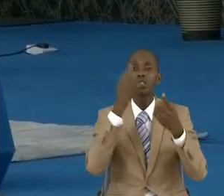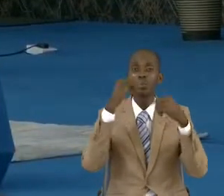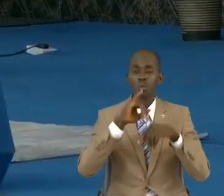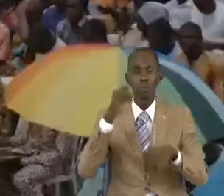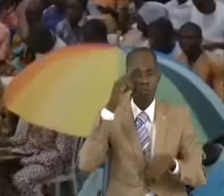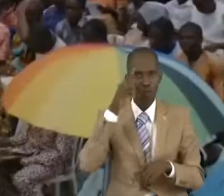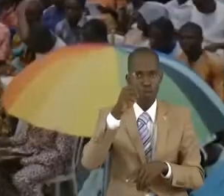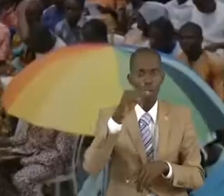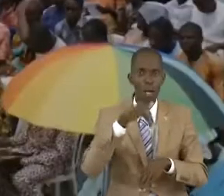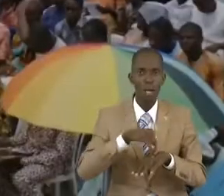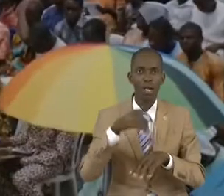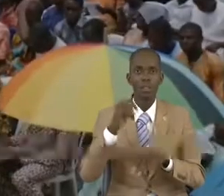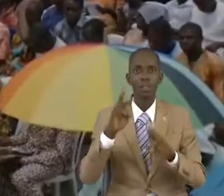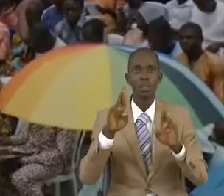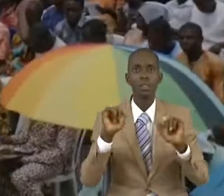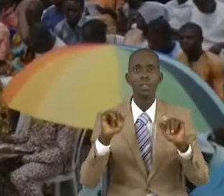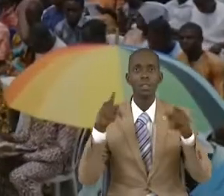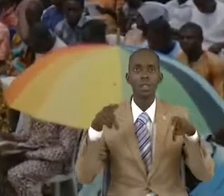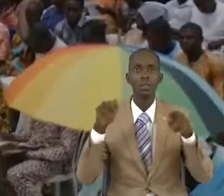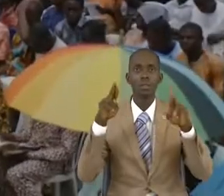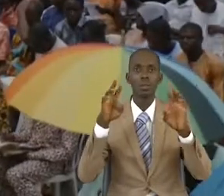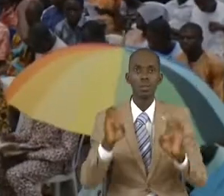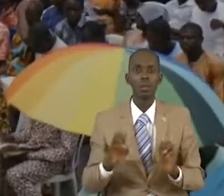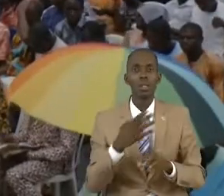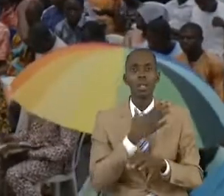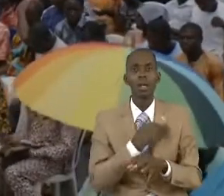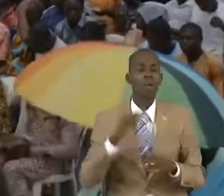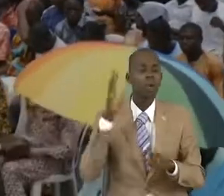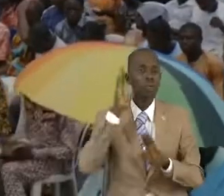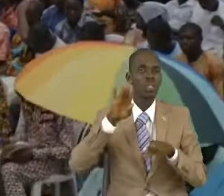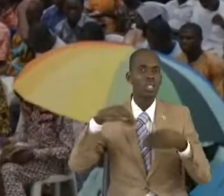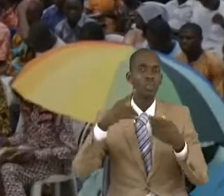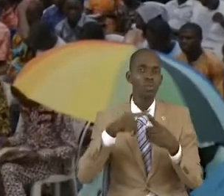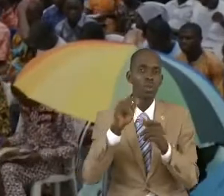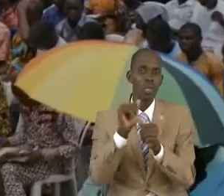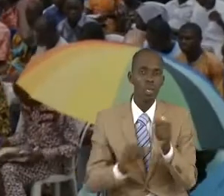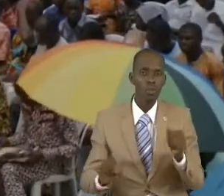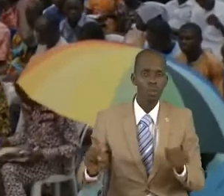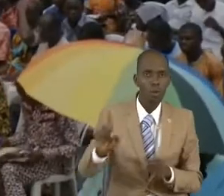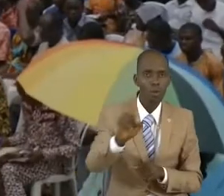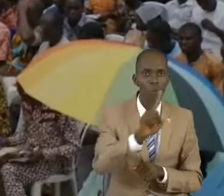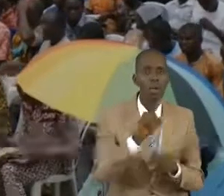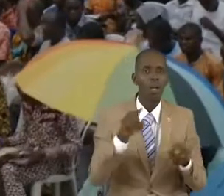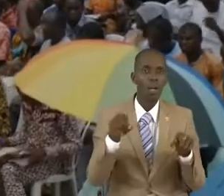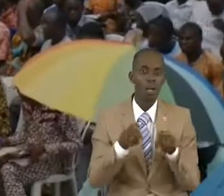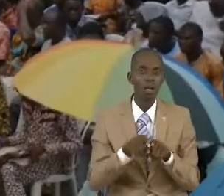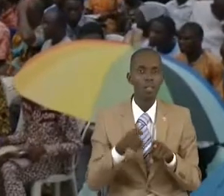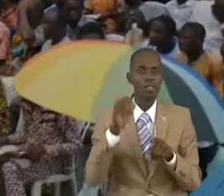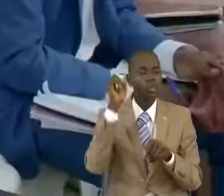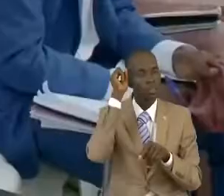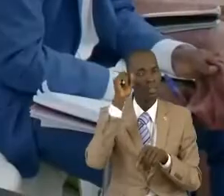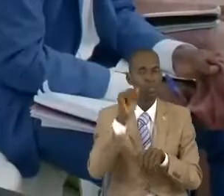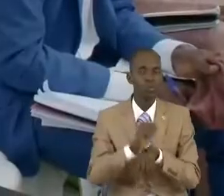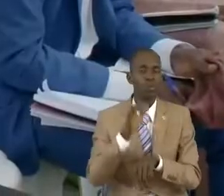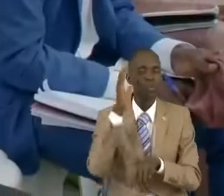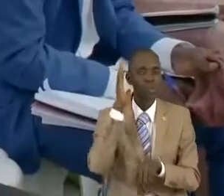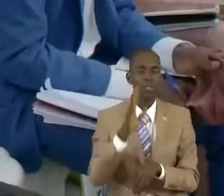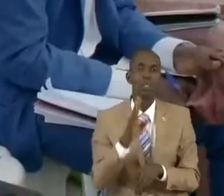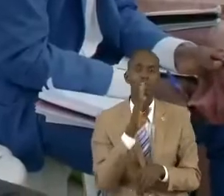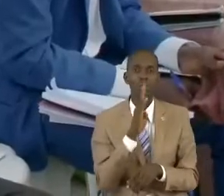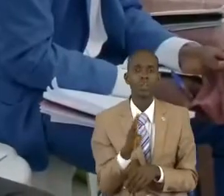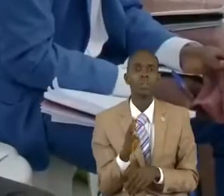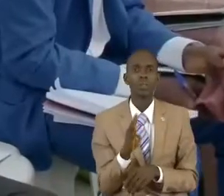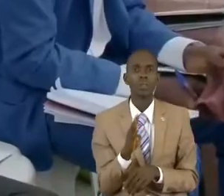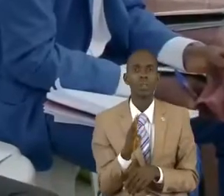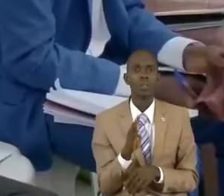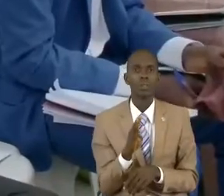rapture. And it will give to every man as his work shall be. Am I waiting